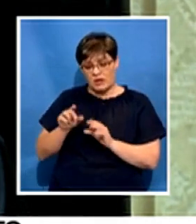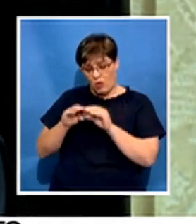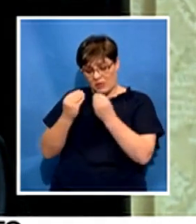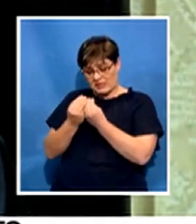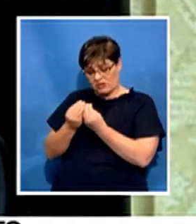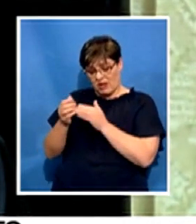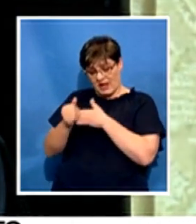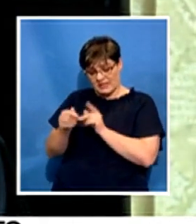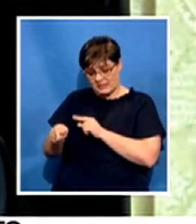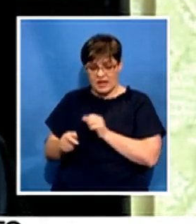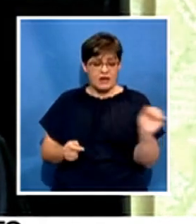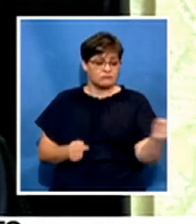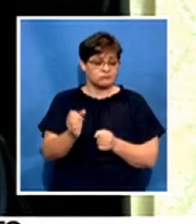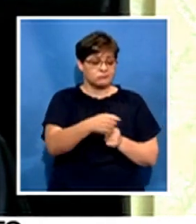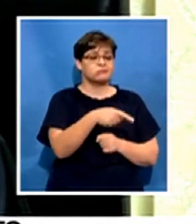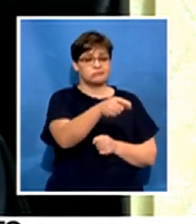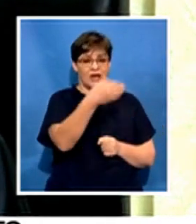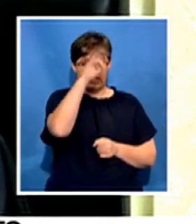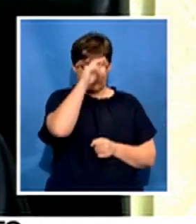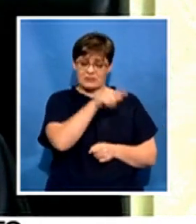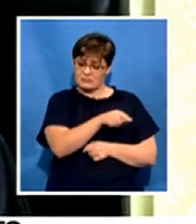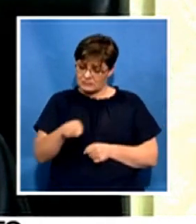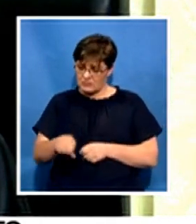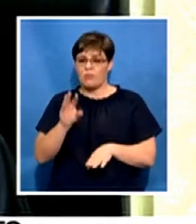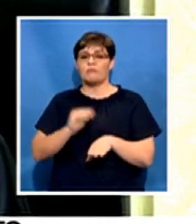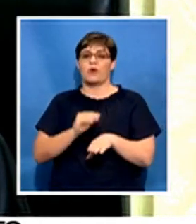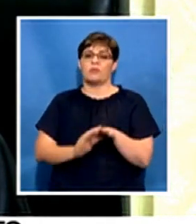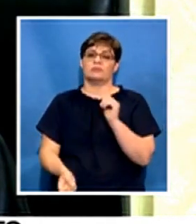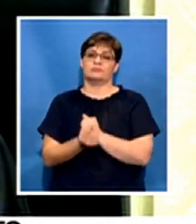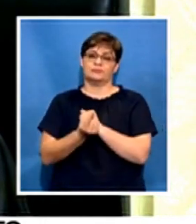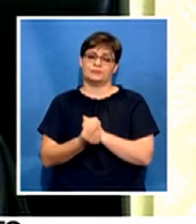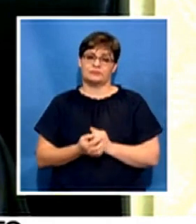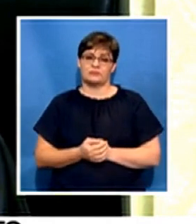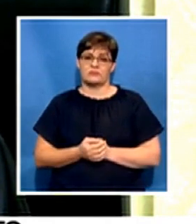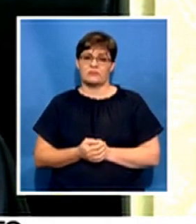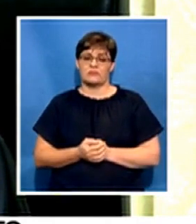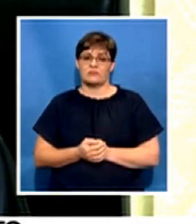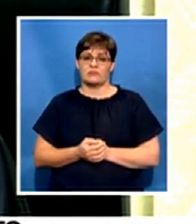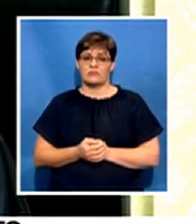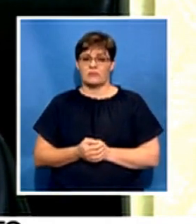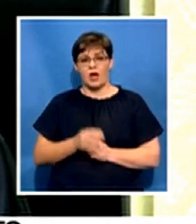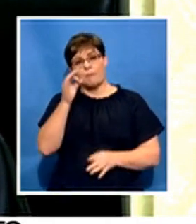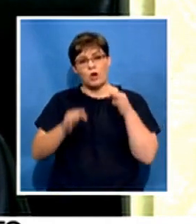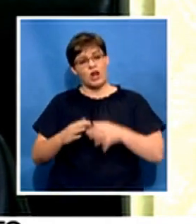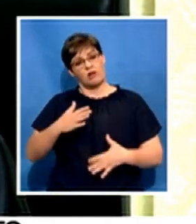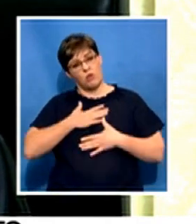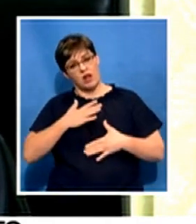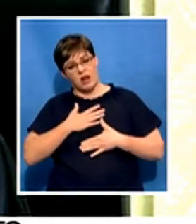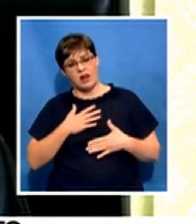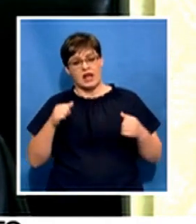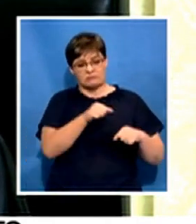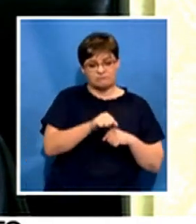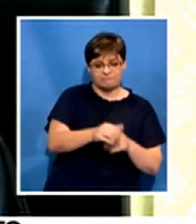is a problem. The lack of political will and decisive strategic leadership in implementing the